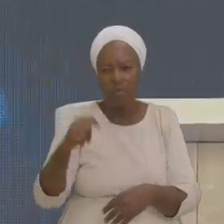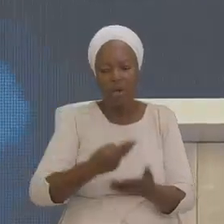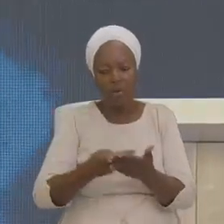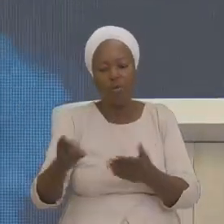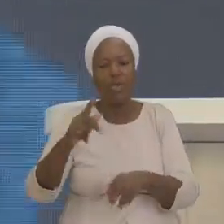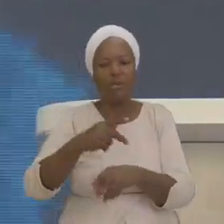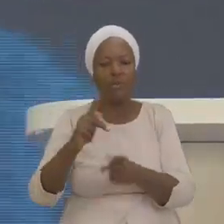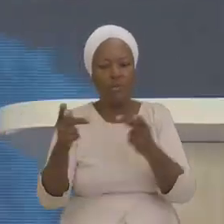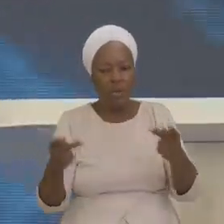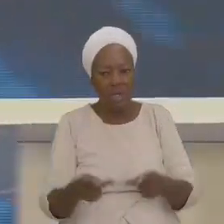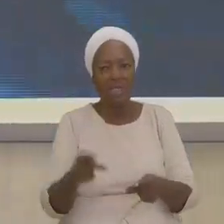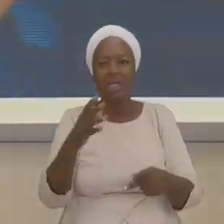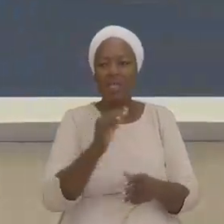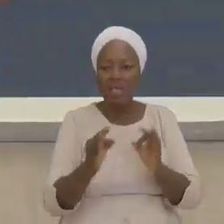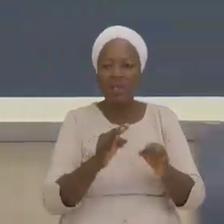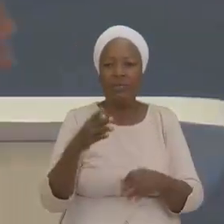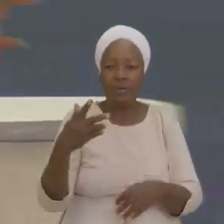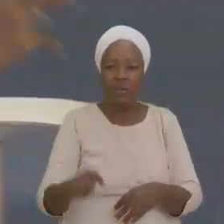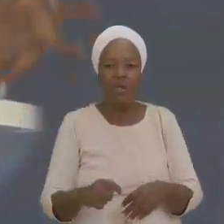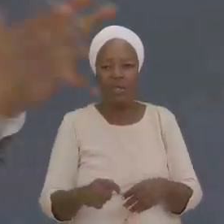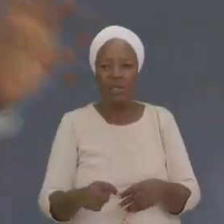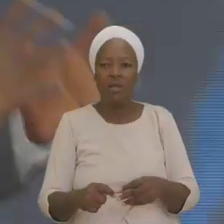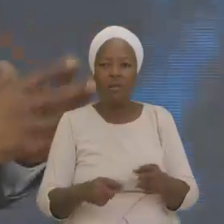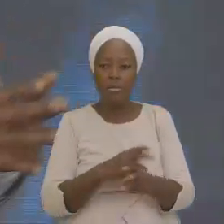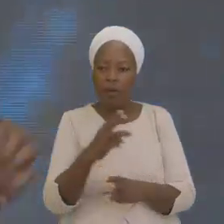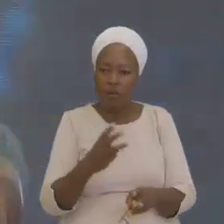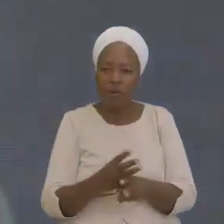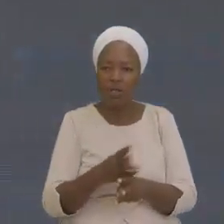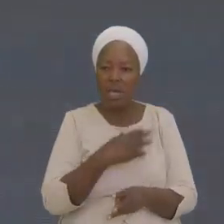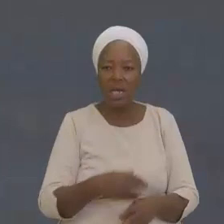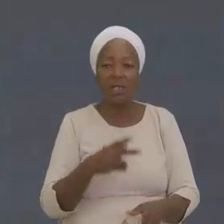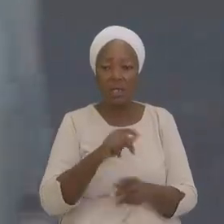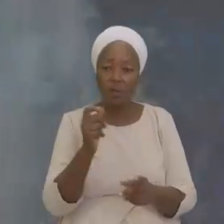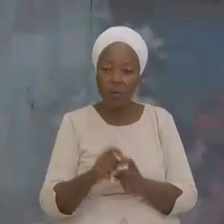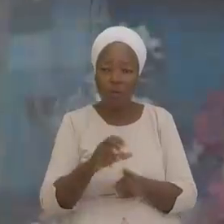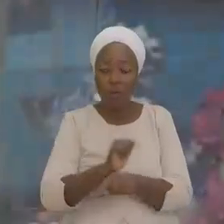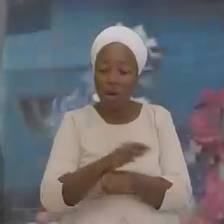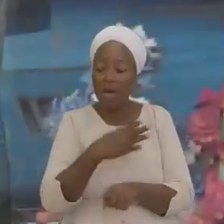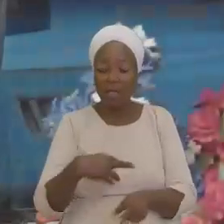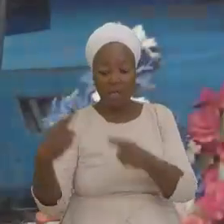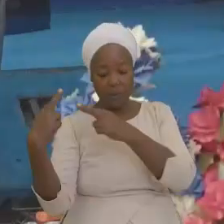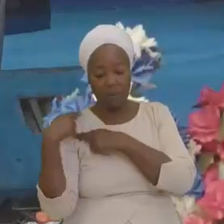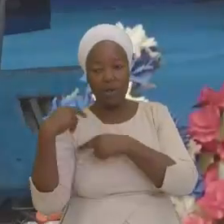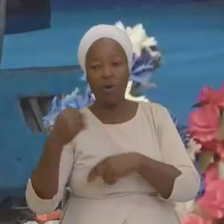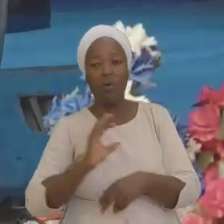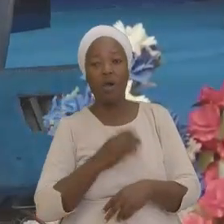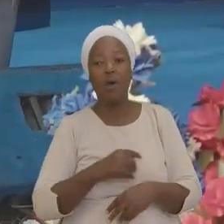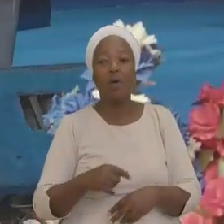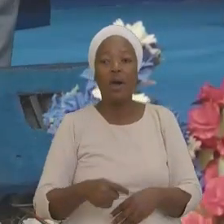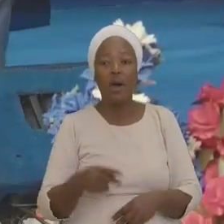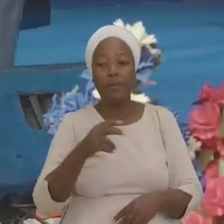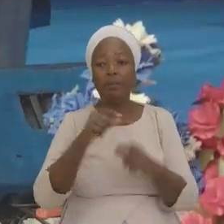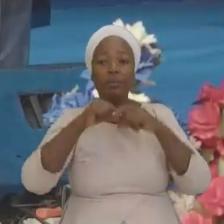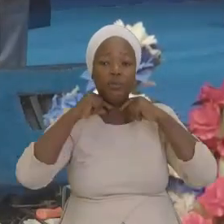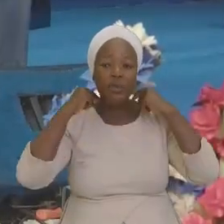place. It's the work, it's the duty, the responsibility of our priest, the Lord Jesus